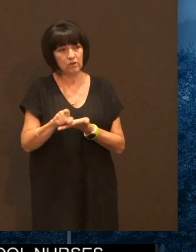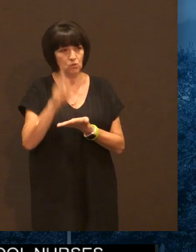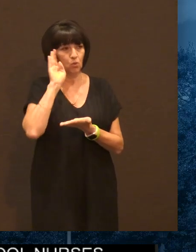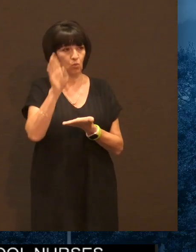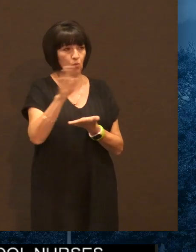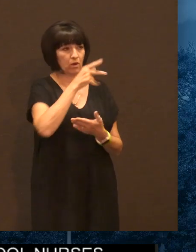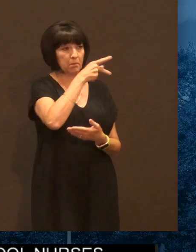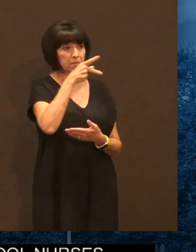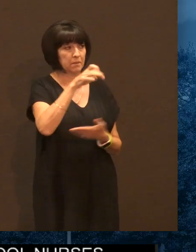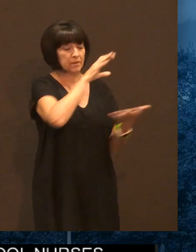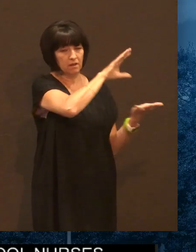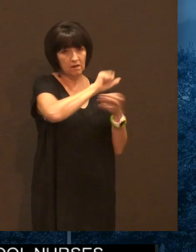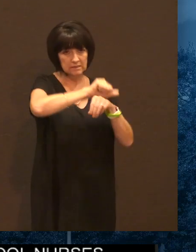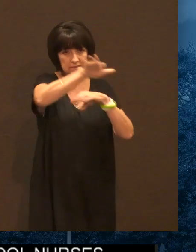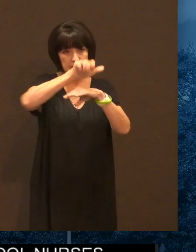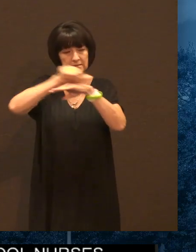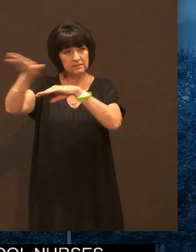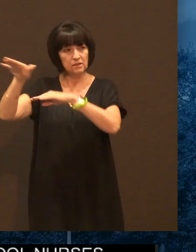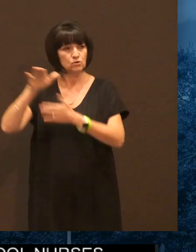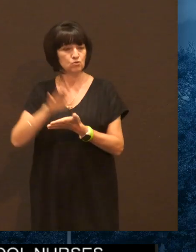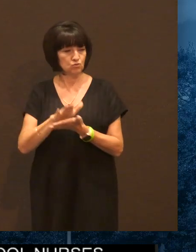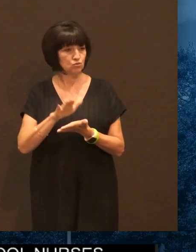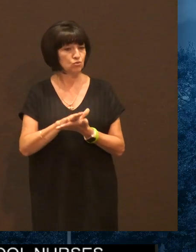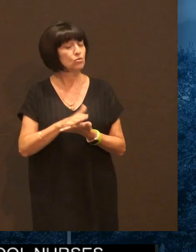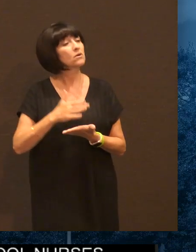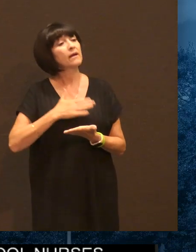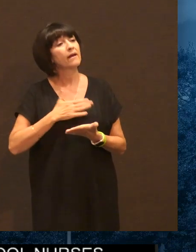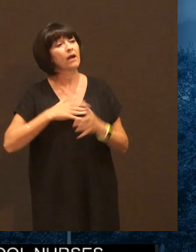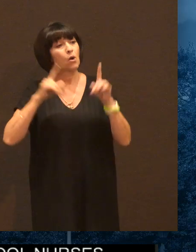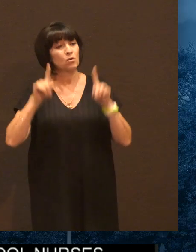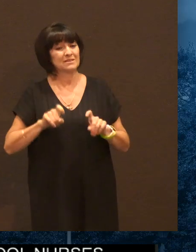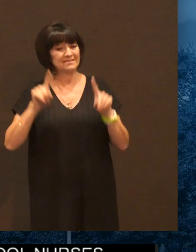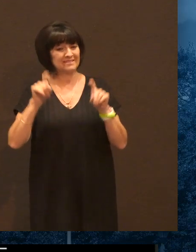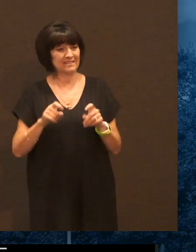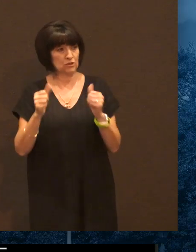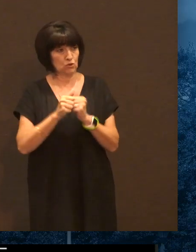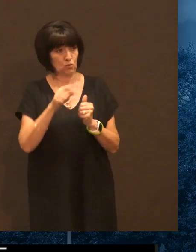we expect to be doing with the schools